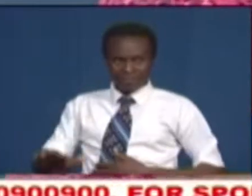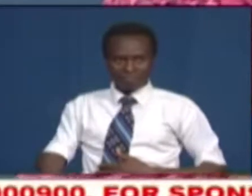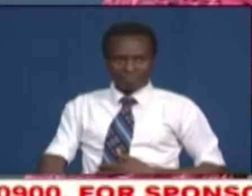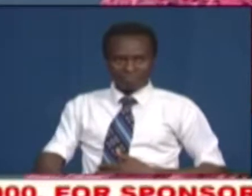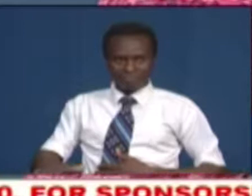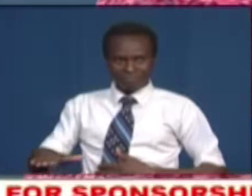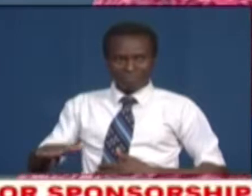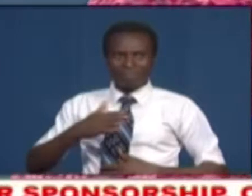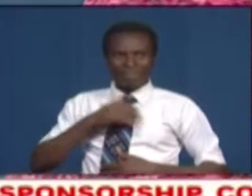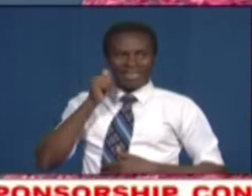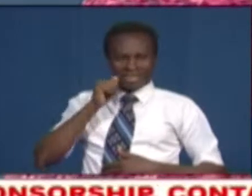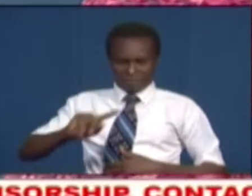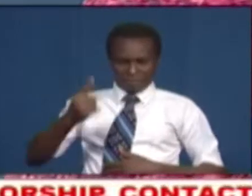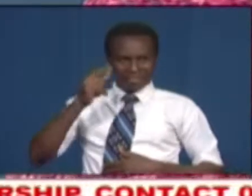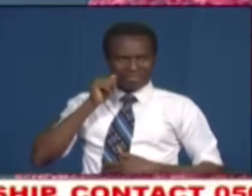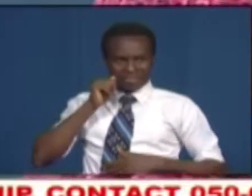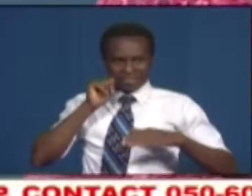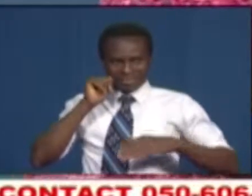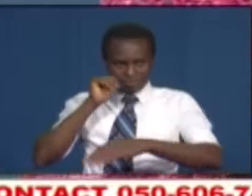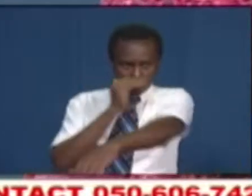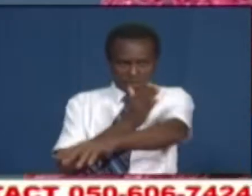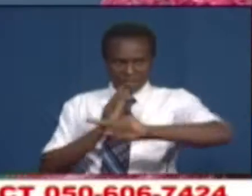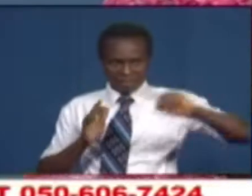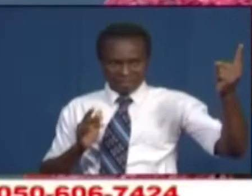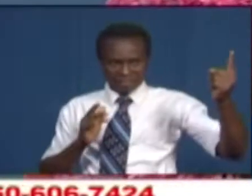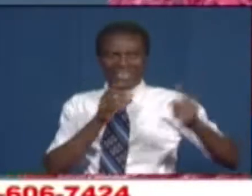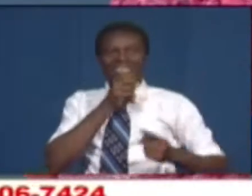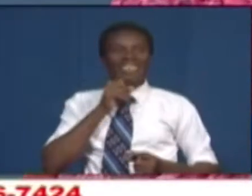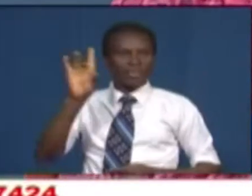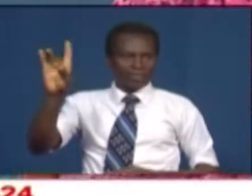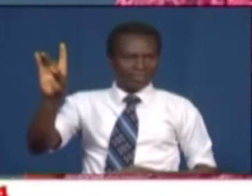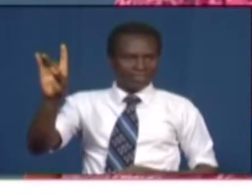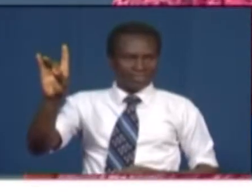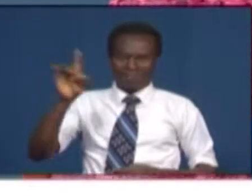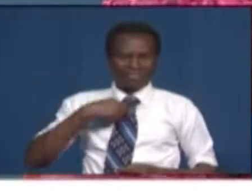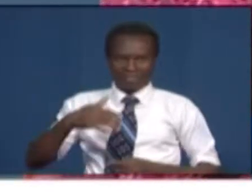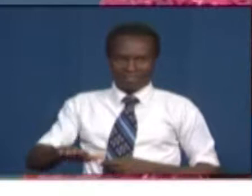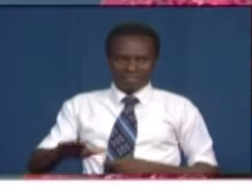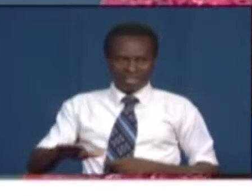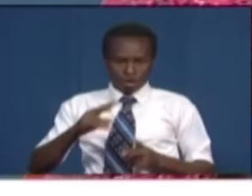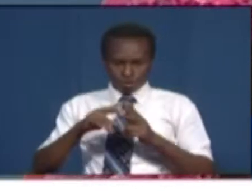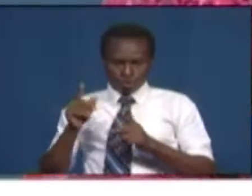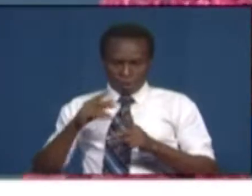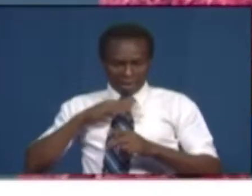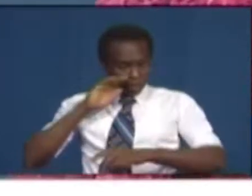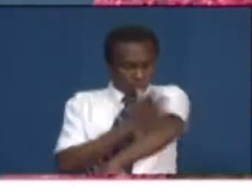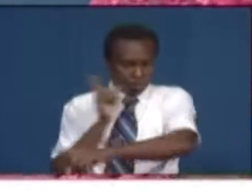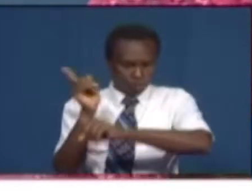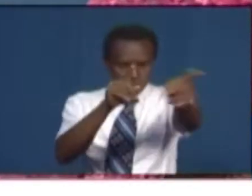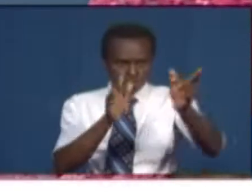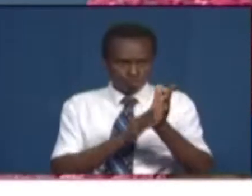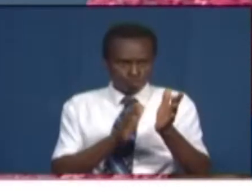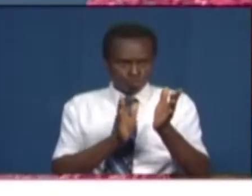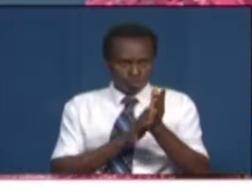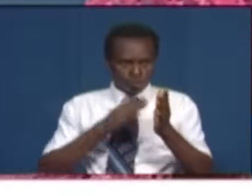just about 8 years. So, but then I make sure what I give her to school for snack, she eats breakfast